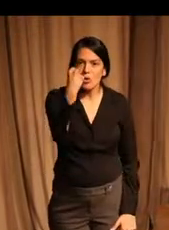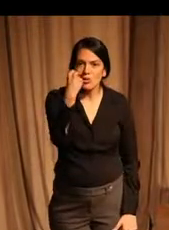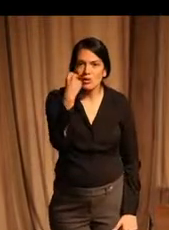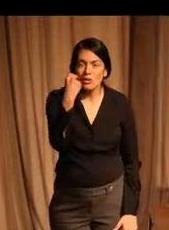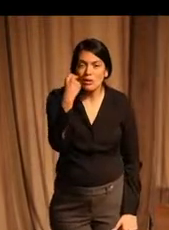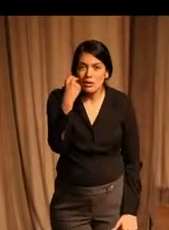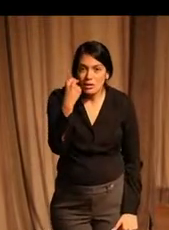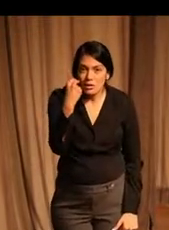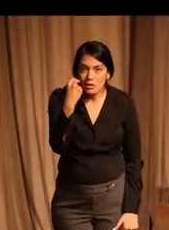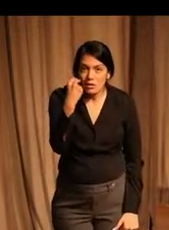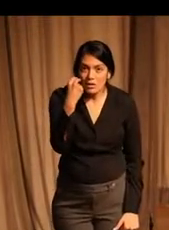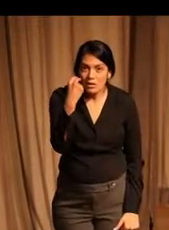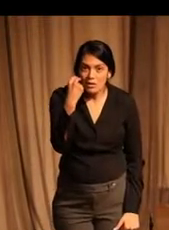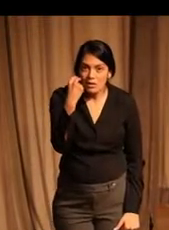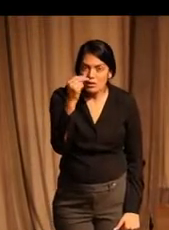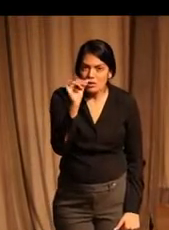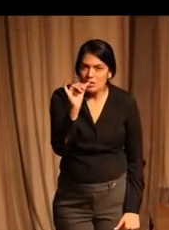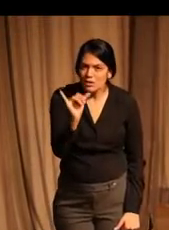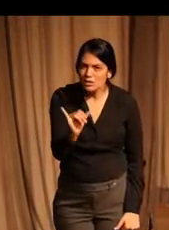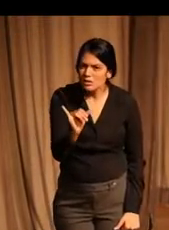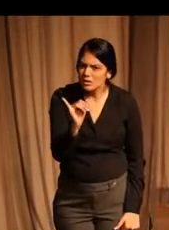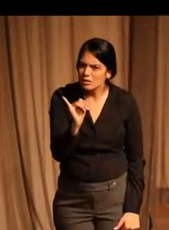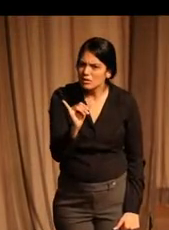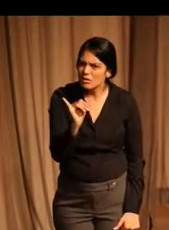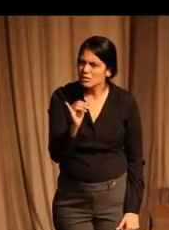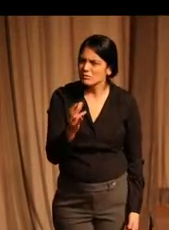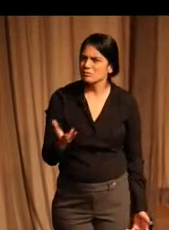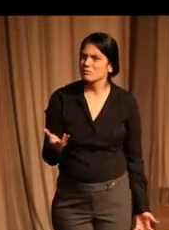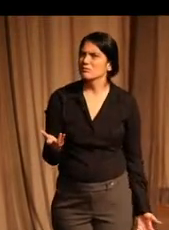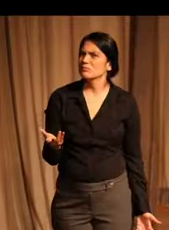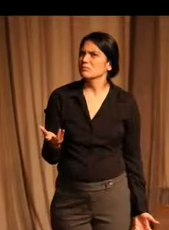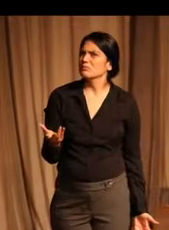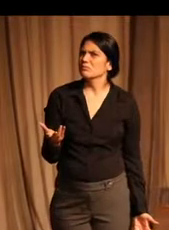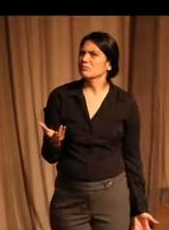So now, we are